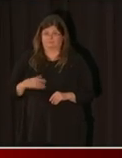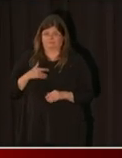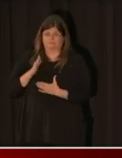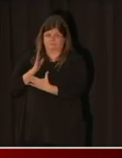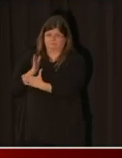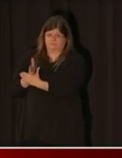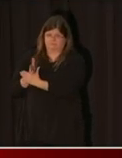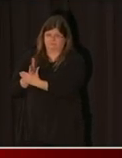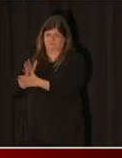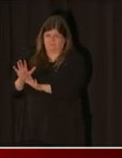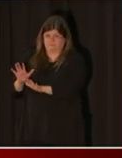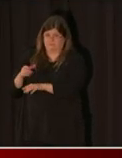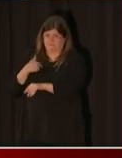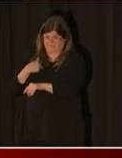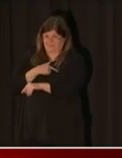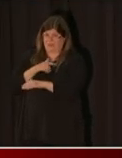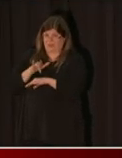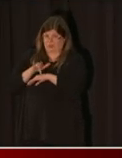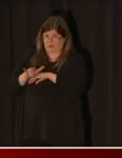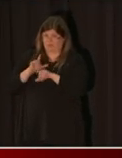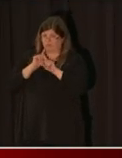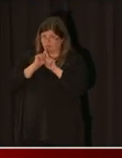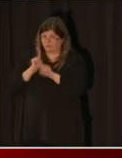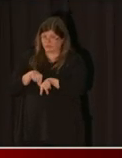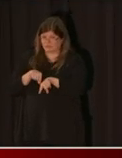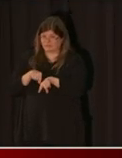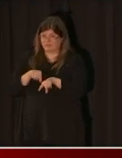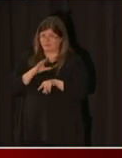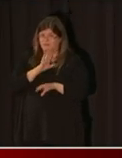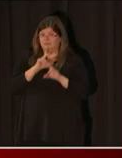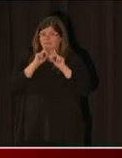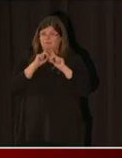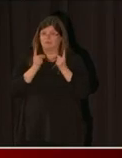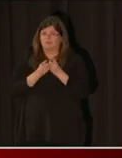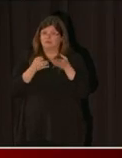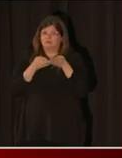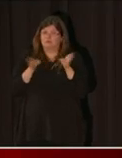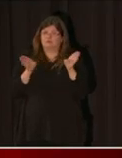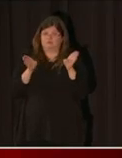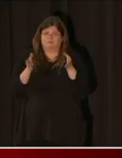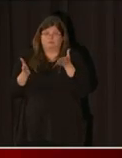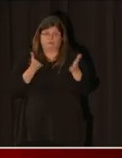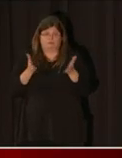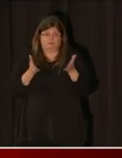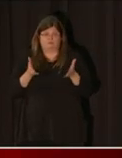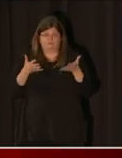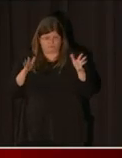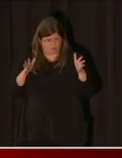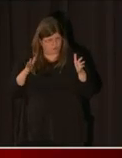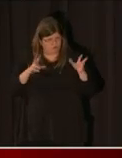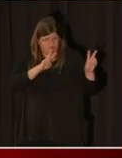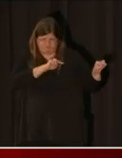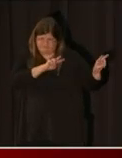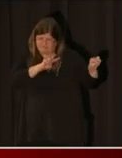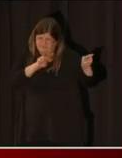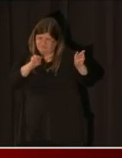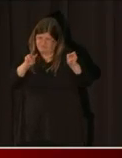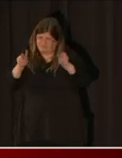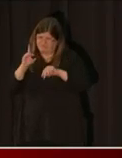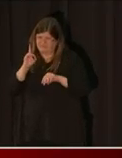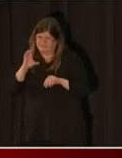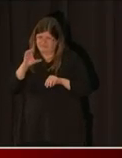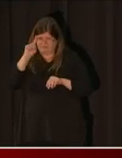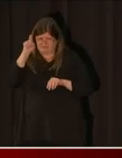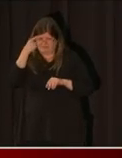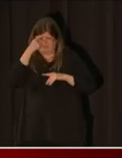response, our Department of General Services really took a hard look at all of our DC government buildings to make sure that they